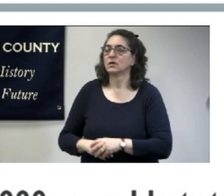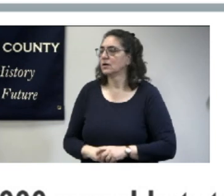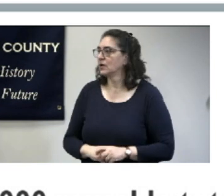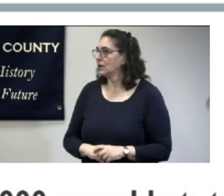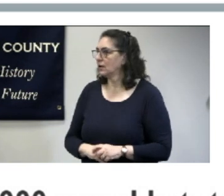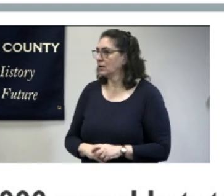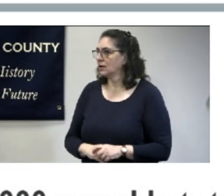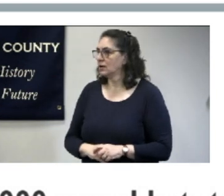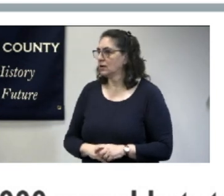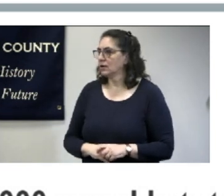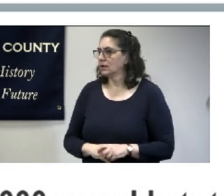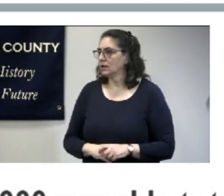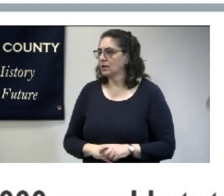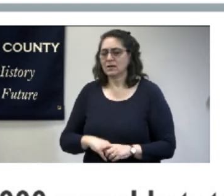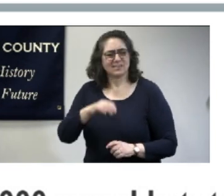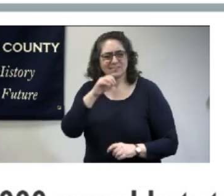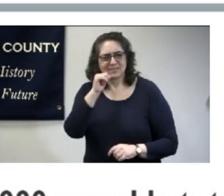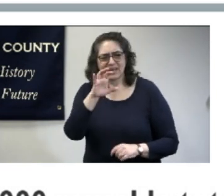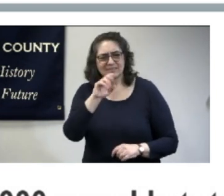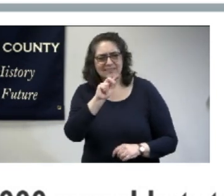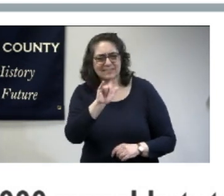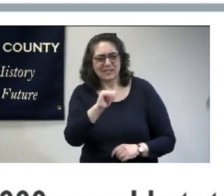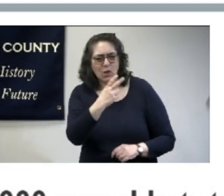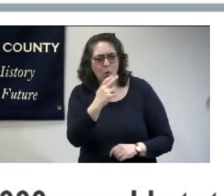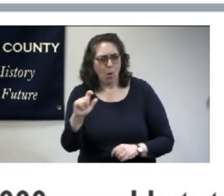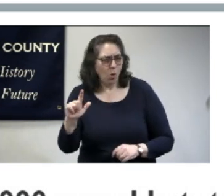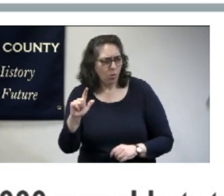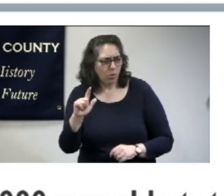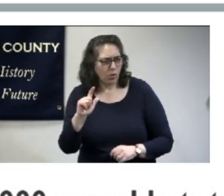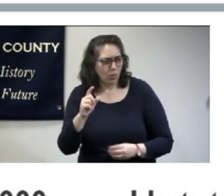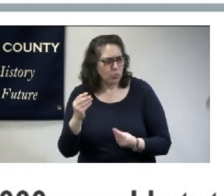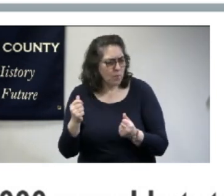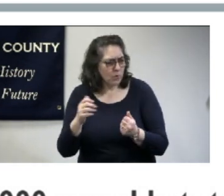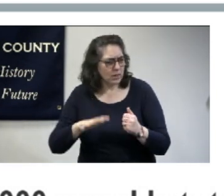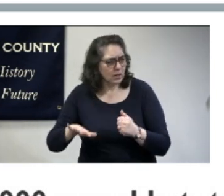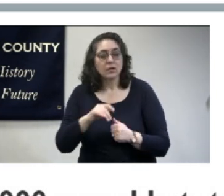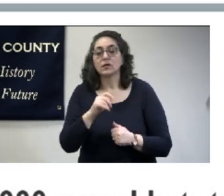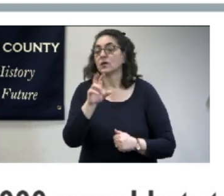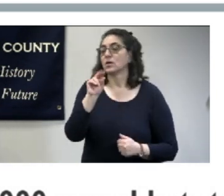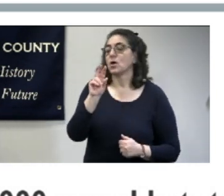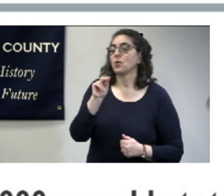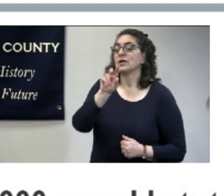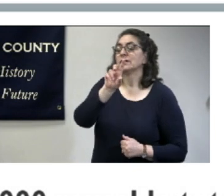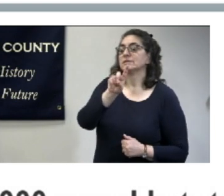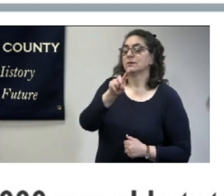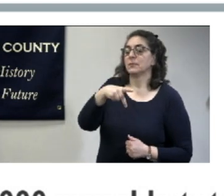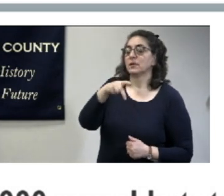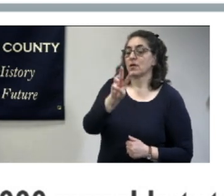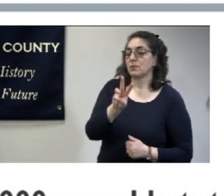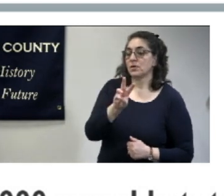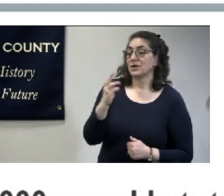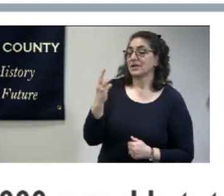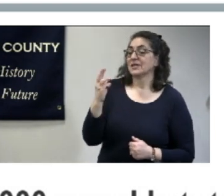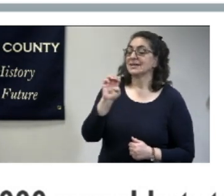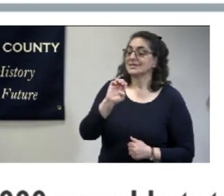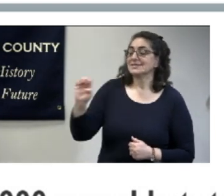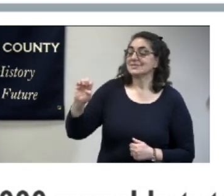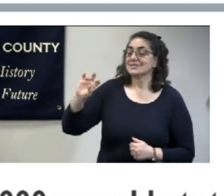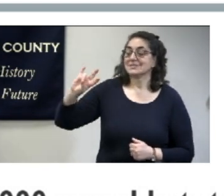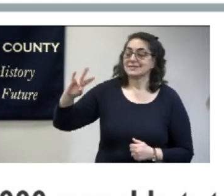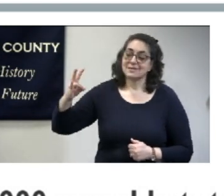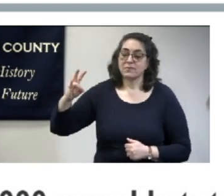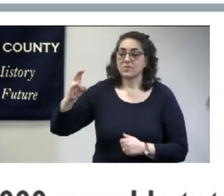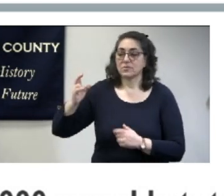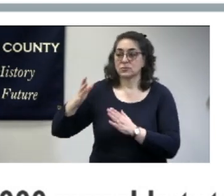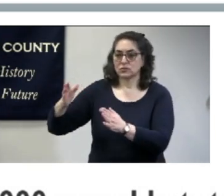city. No, it's at the DPW on East 7th Street. We just had a meeting